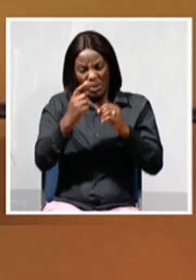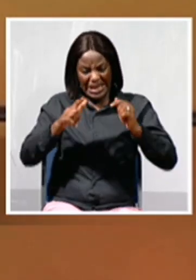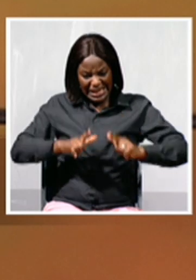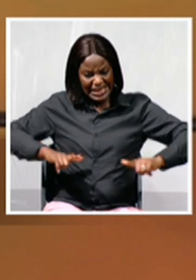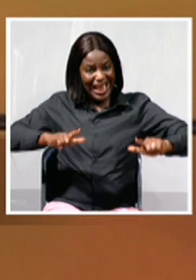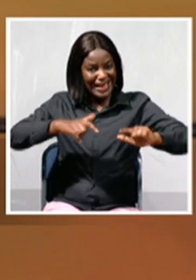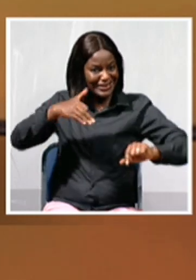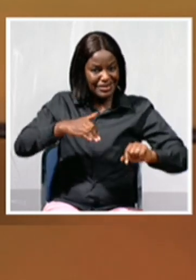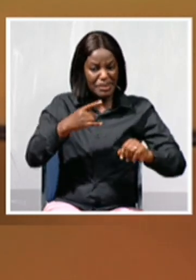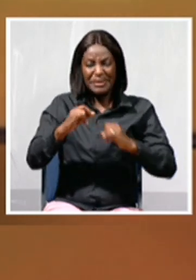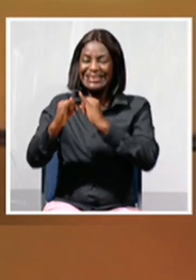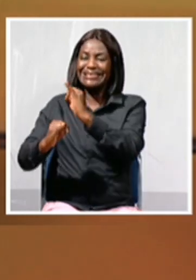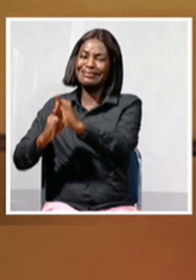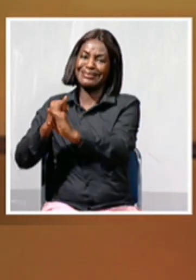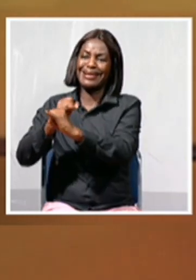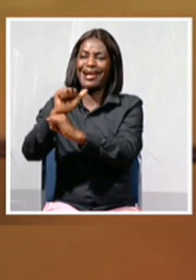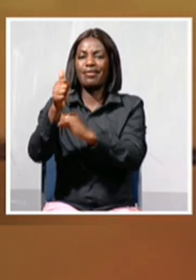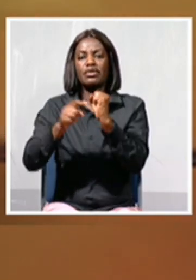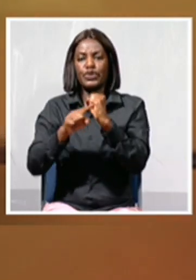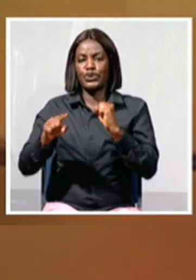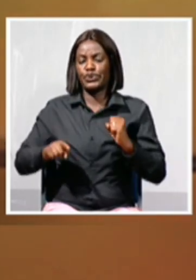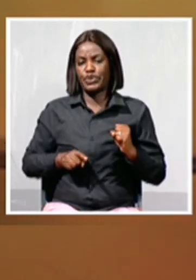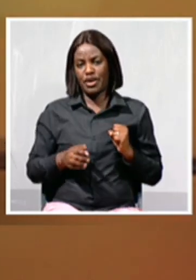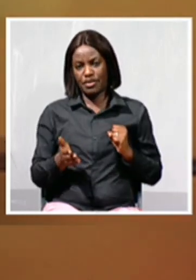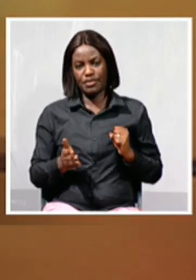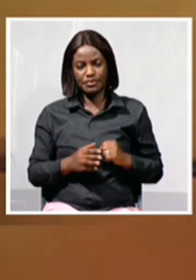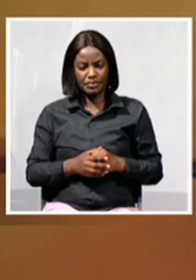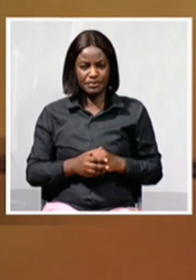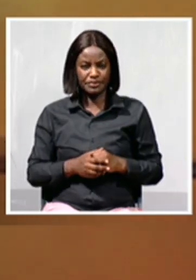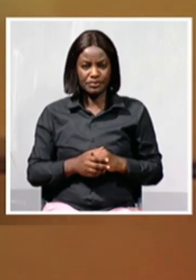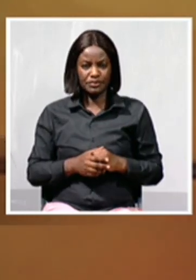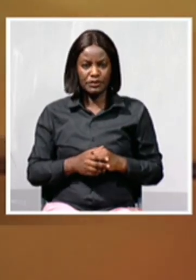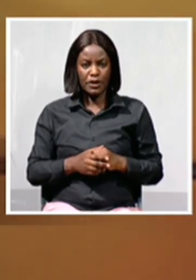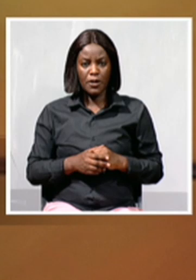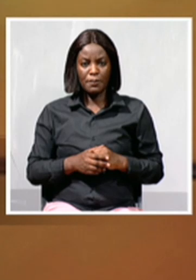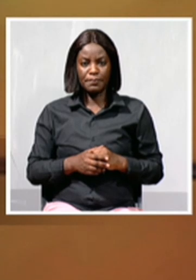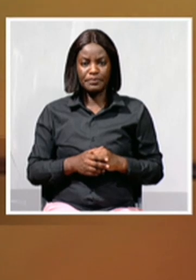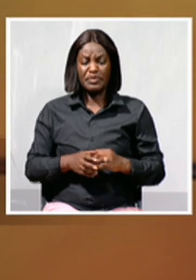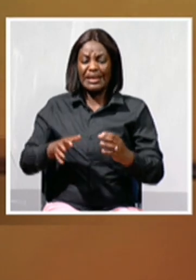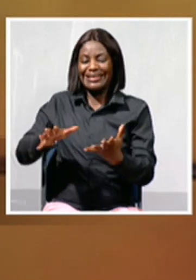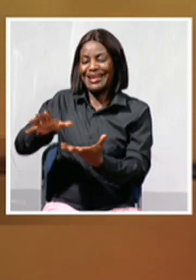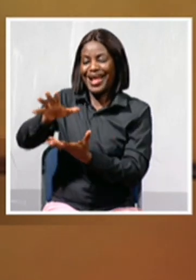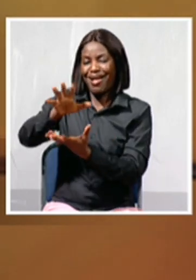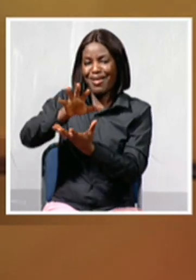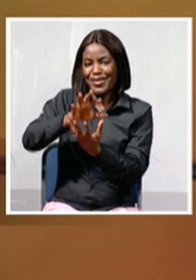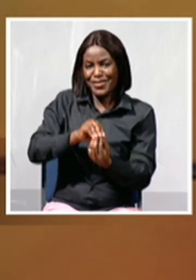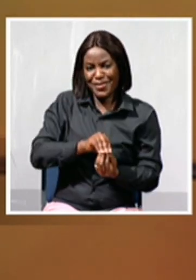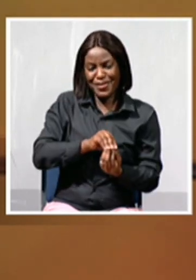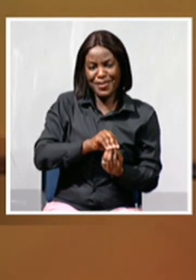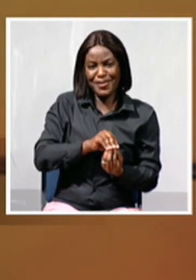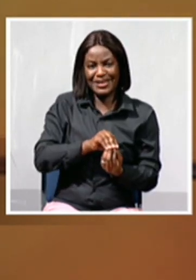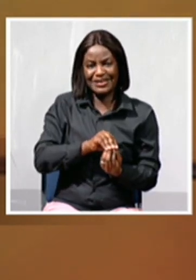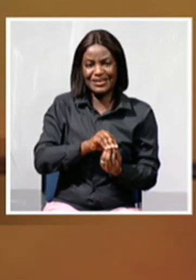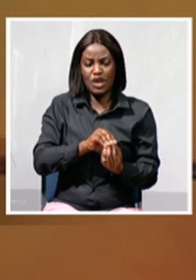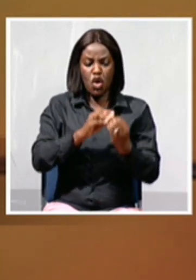of it being efficient in terms of capturing of the much needed data